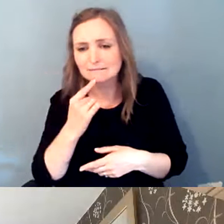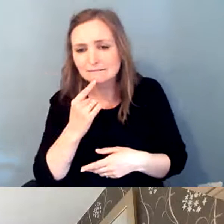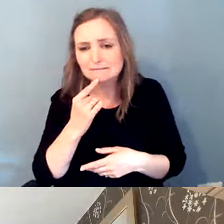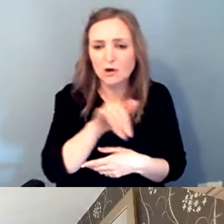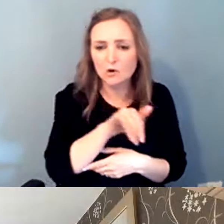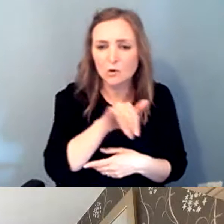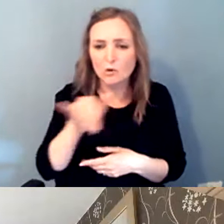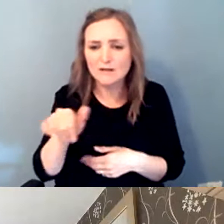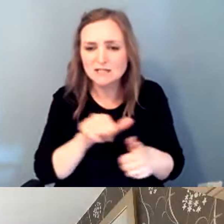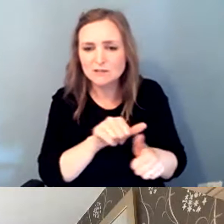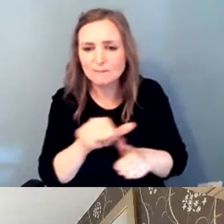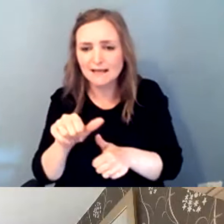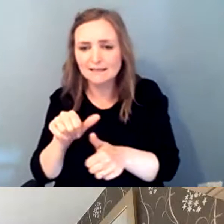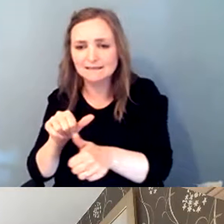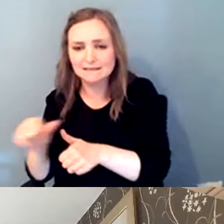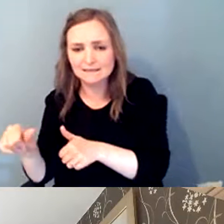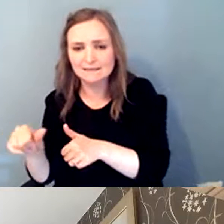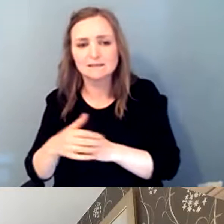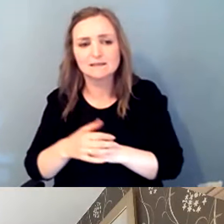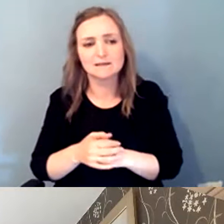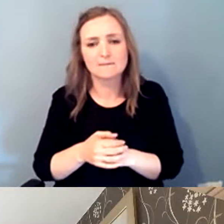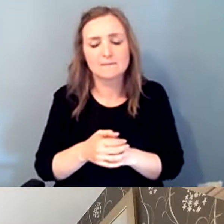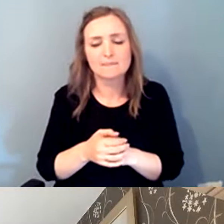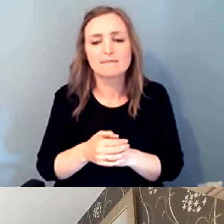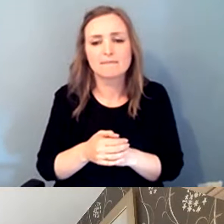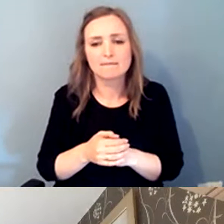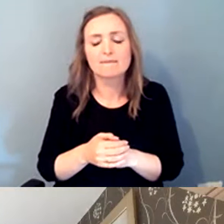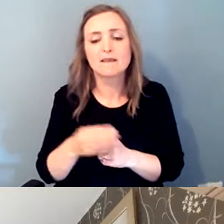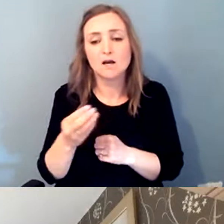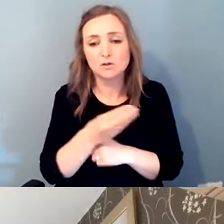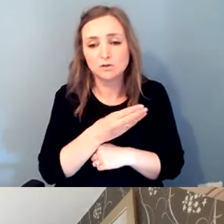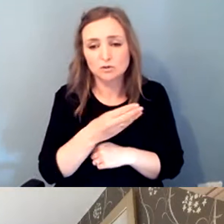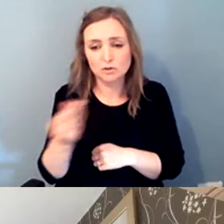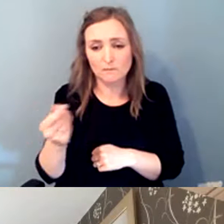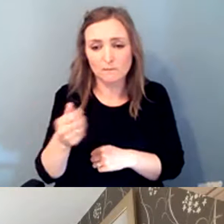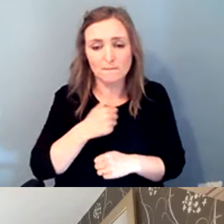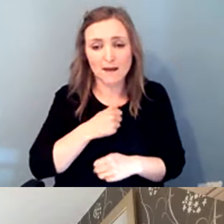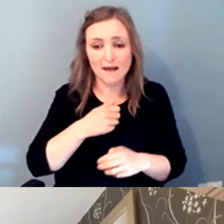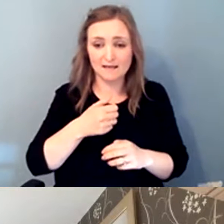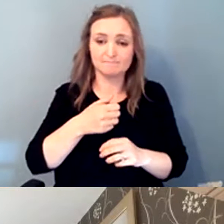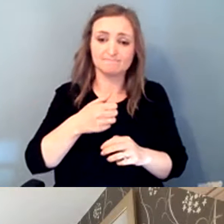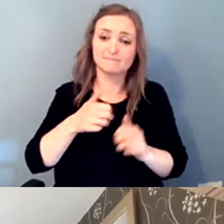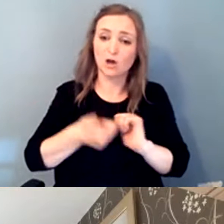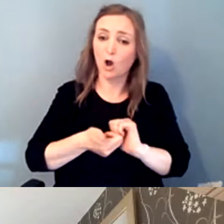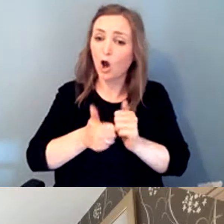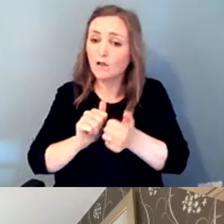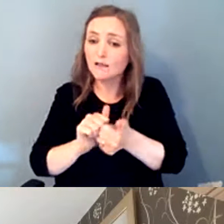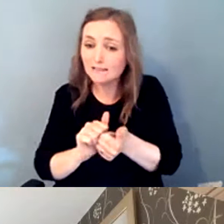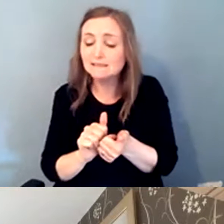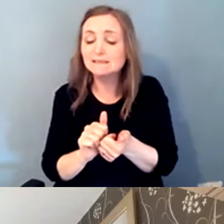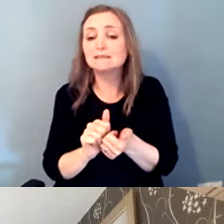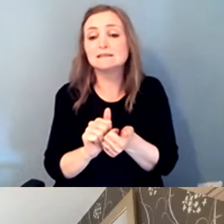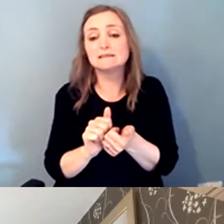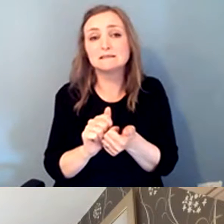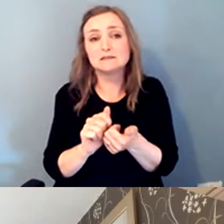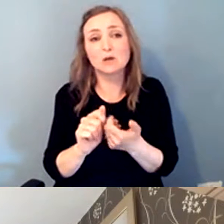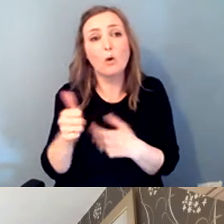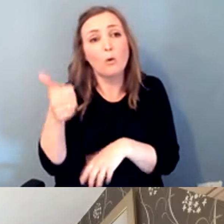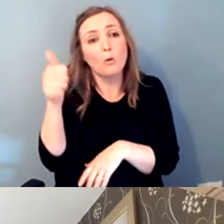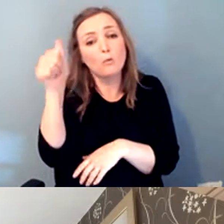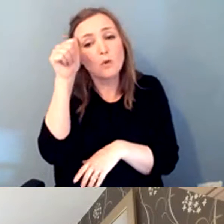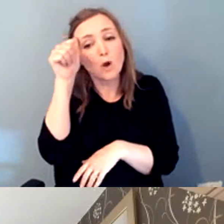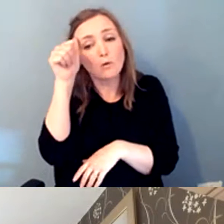my site-specific tumour colleagues at hospitals have already caught on to that, and others are a bit slower to do